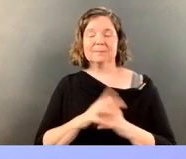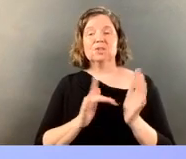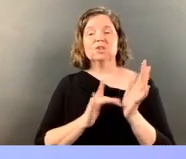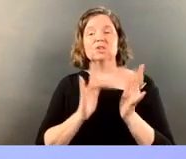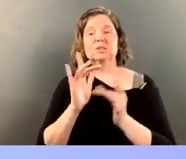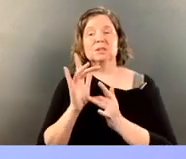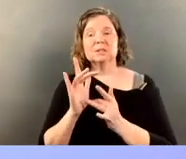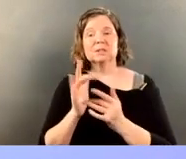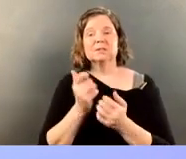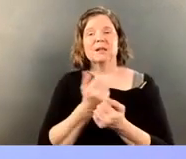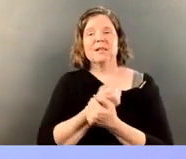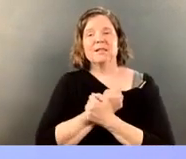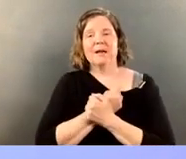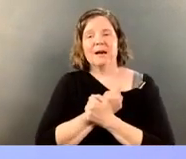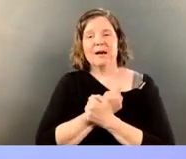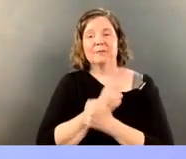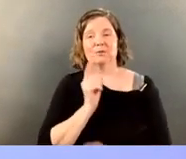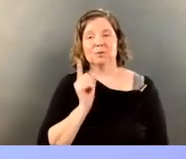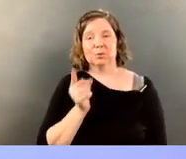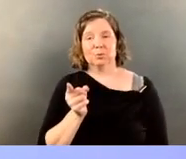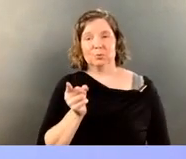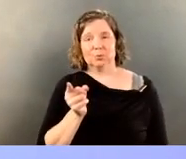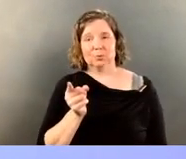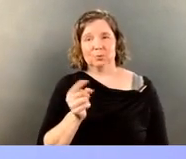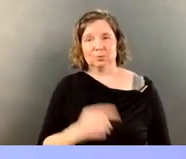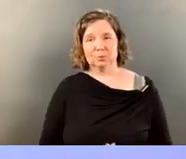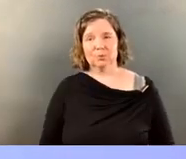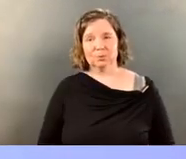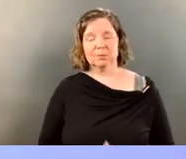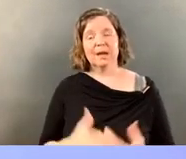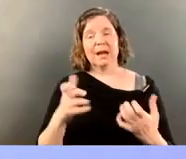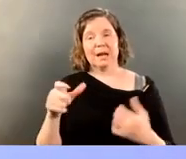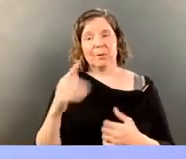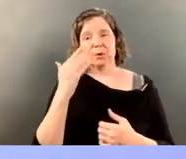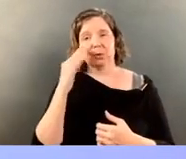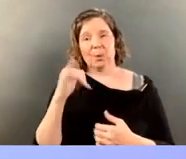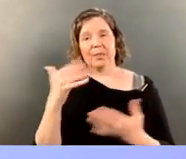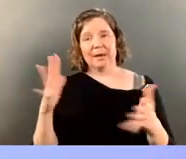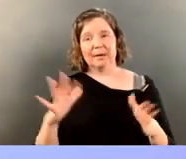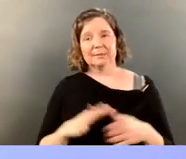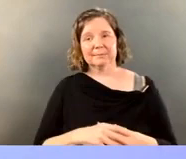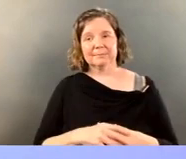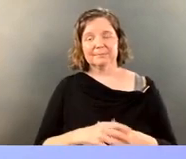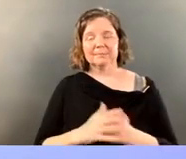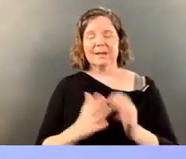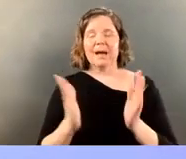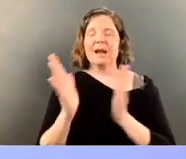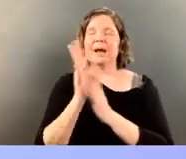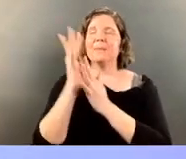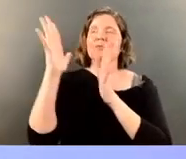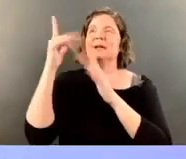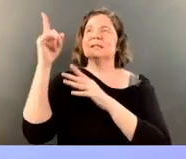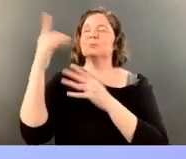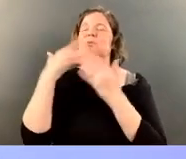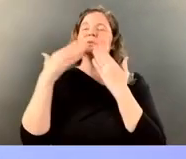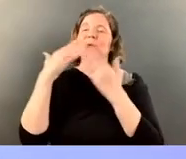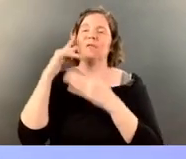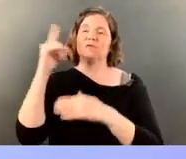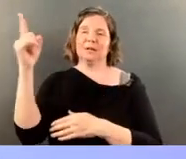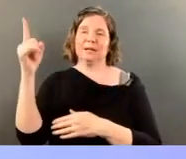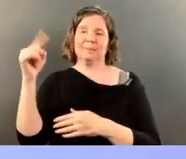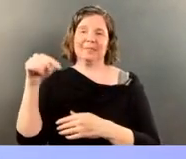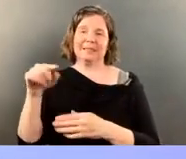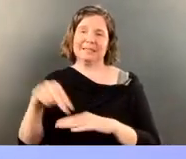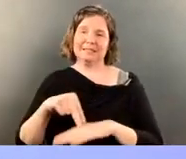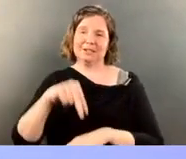Jesus loves you. And I want you to know that. Praise Him. We're so thankful for Him this